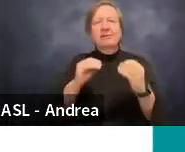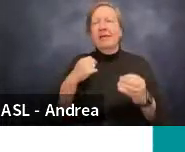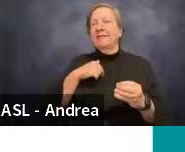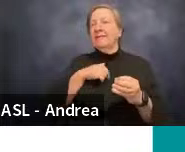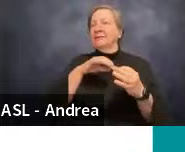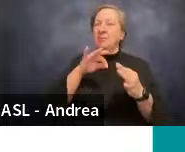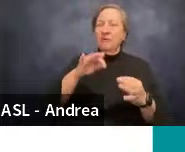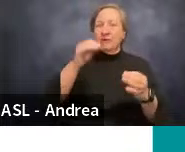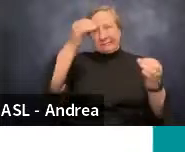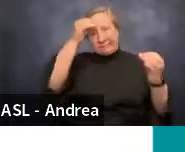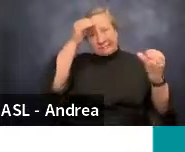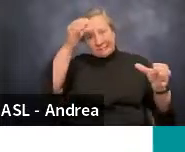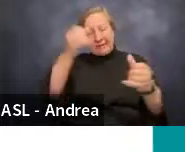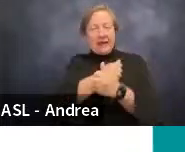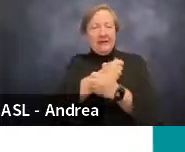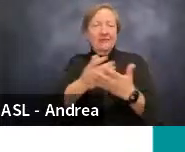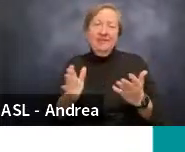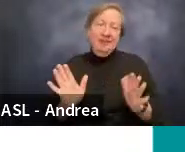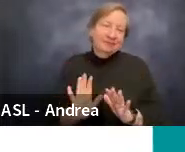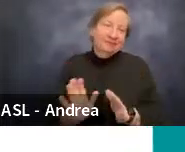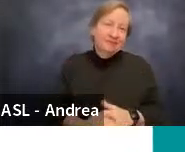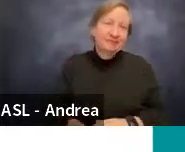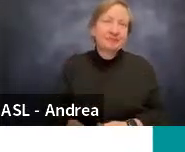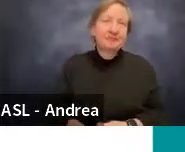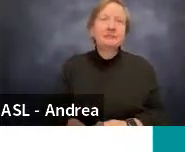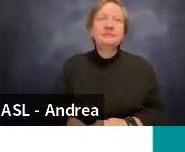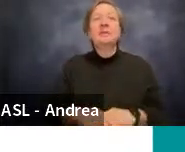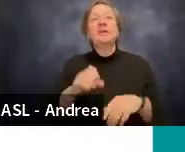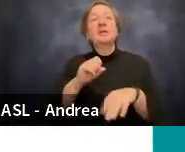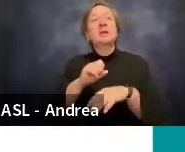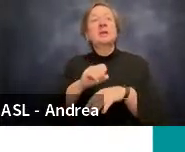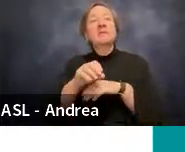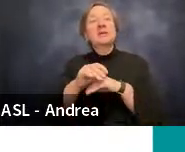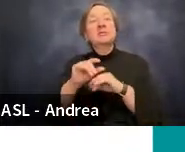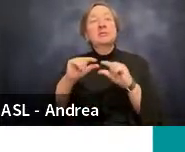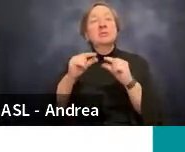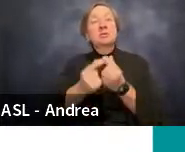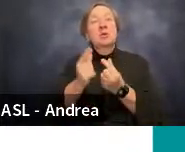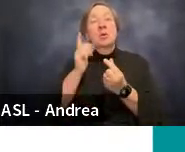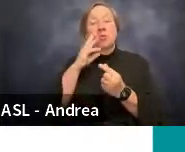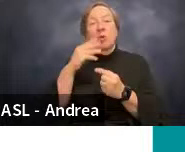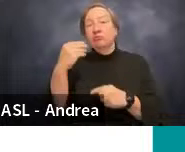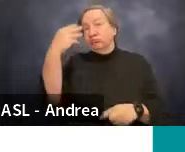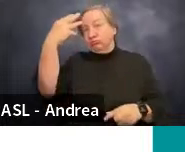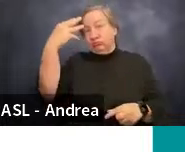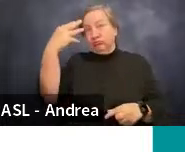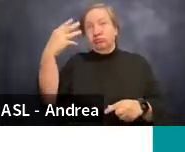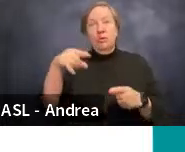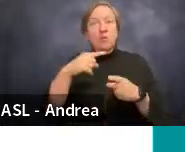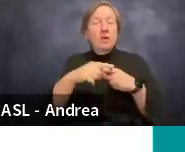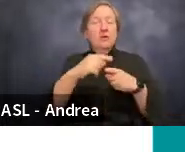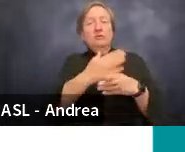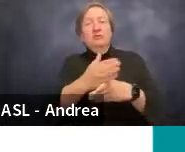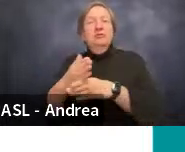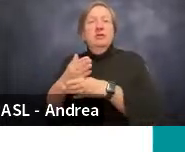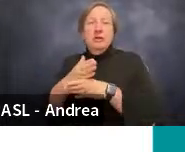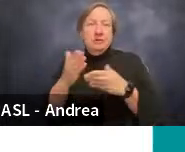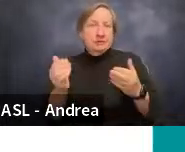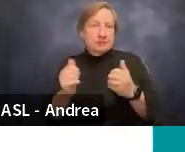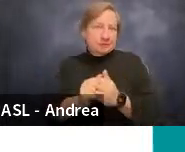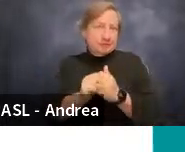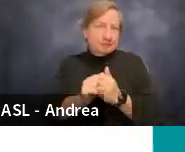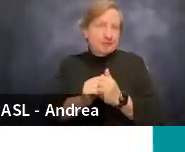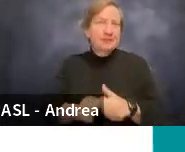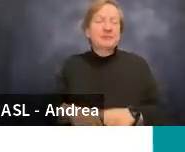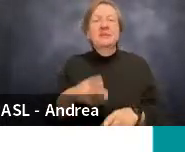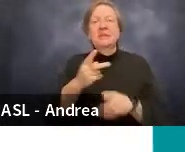or have all of the answers here. Advisory group members will turn on cameras as you share this space together. Take